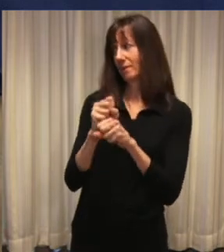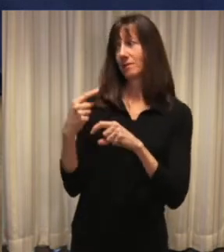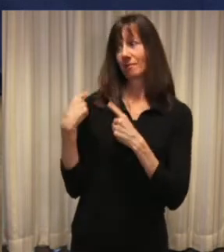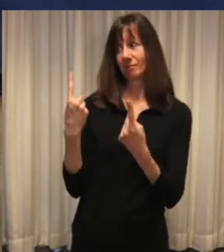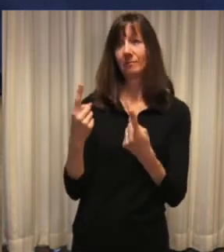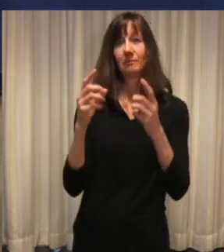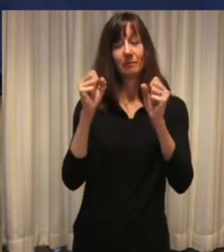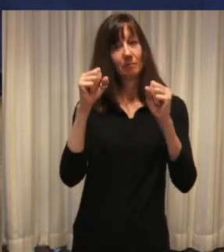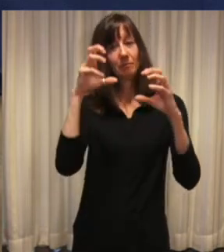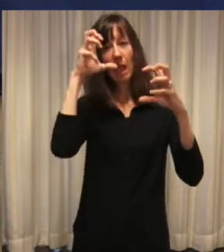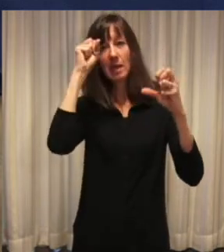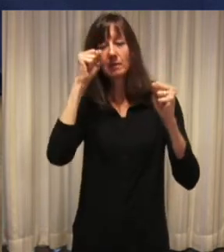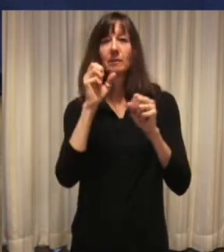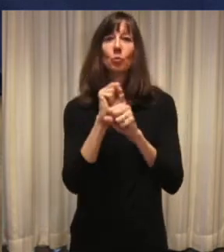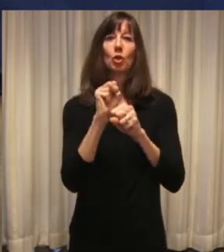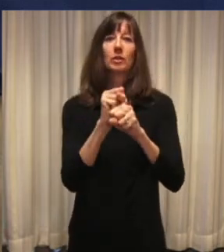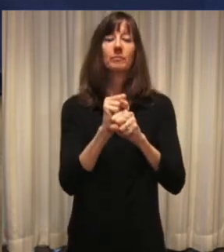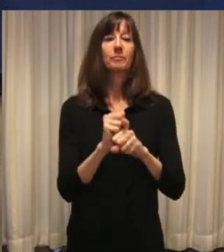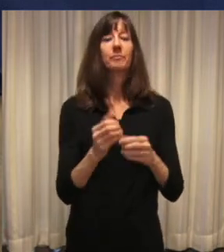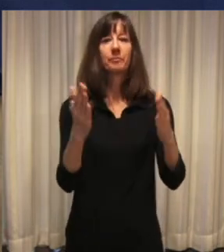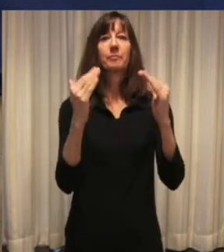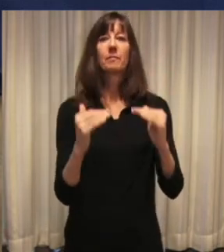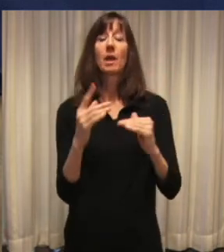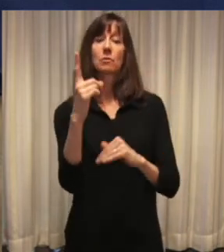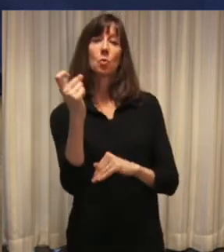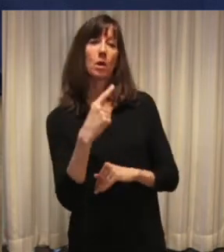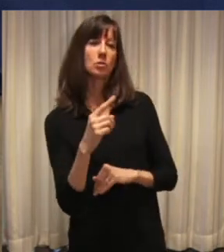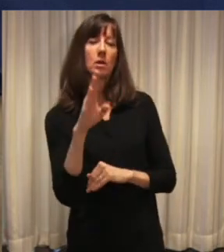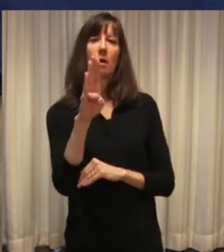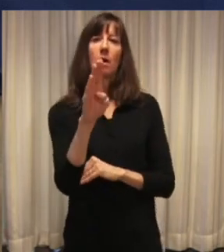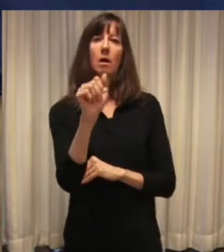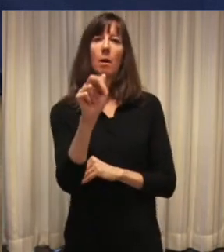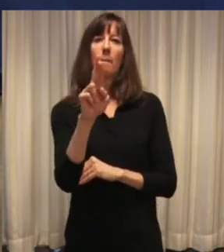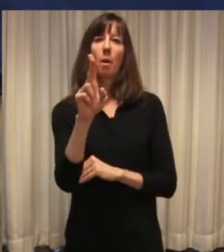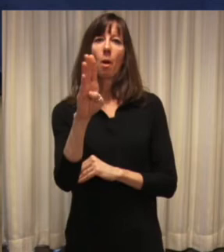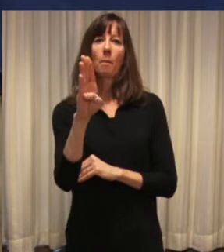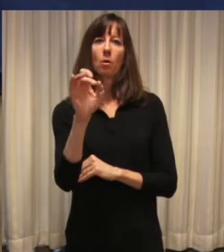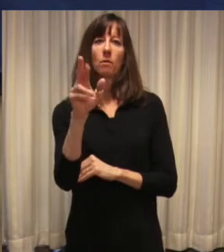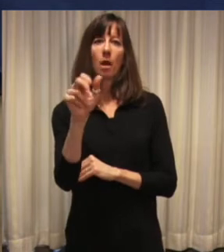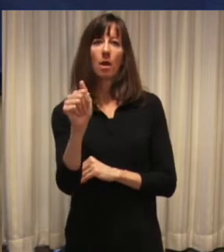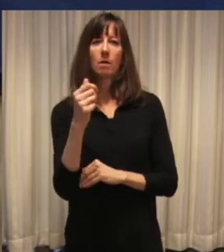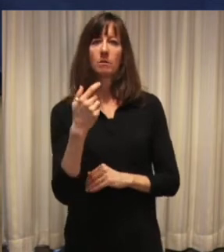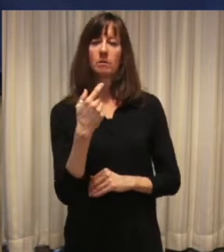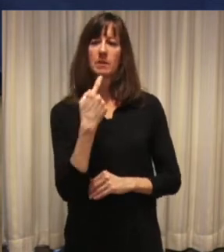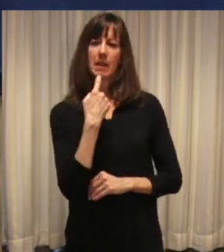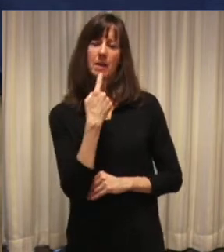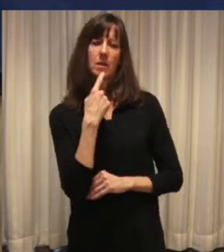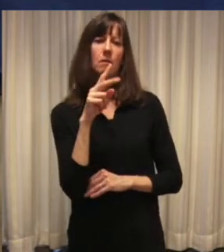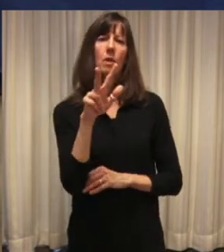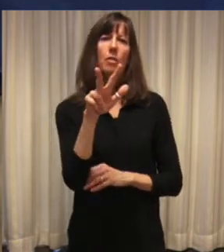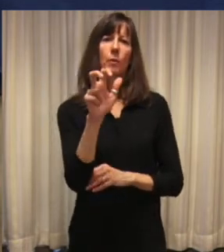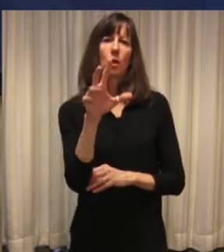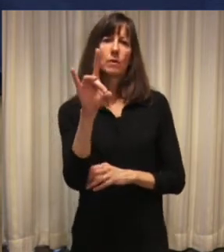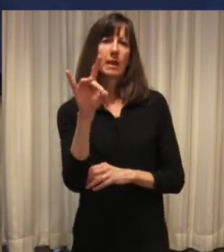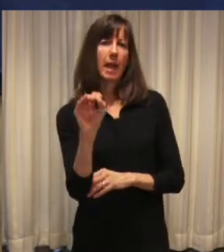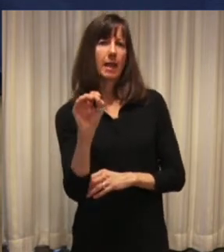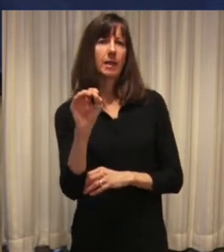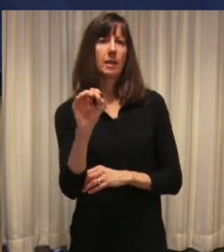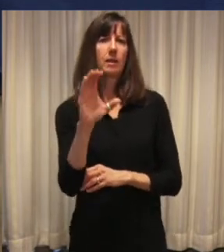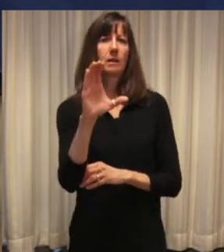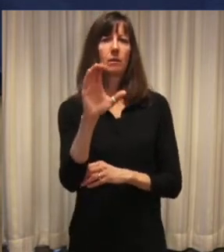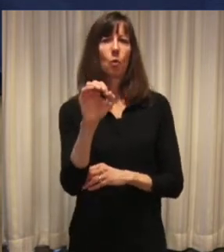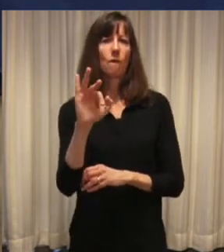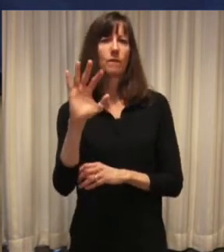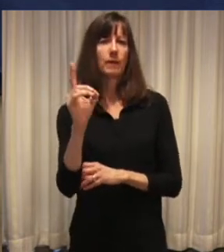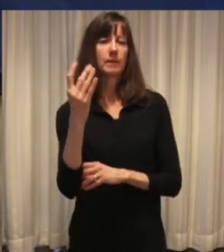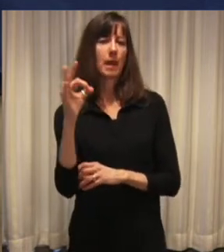Barbara, of the 380 coronavirus cases, how many are transfers from other countries or